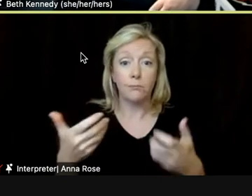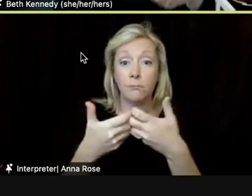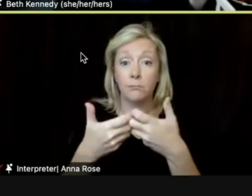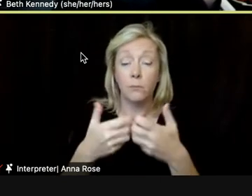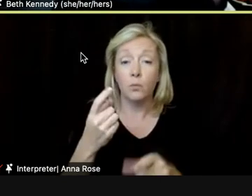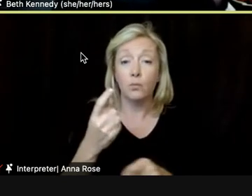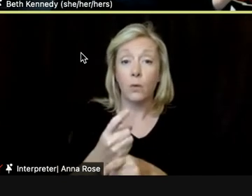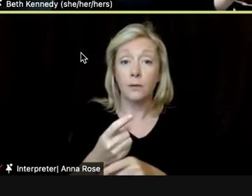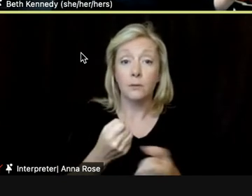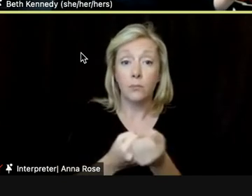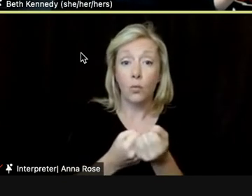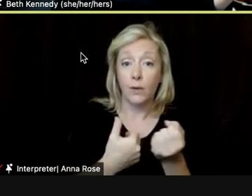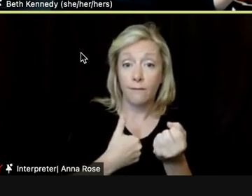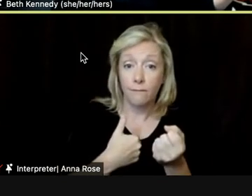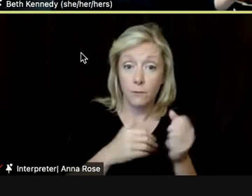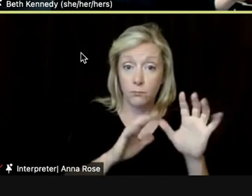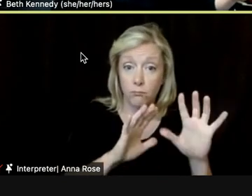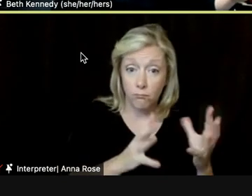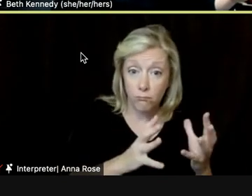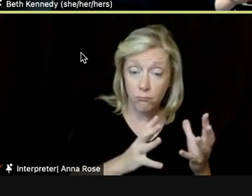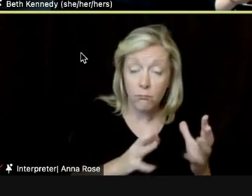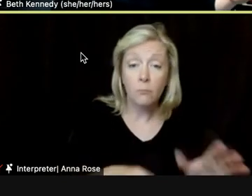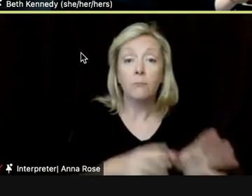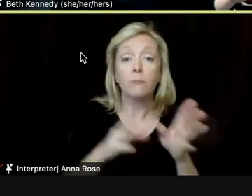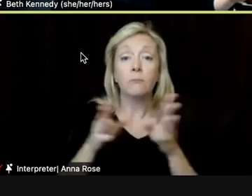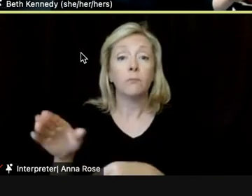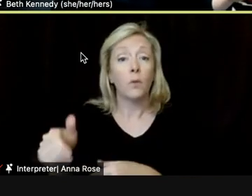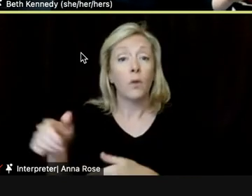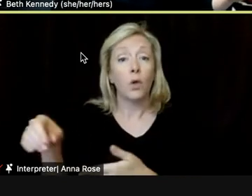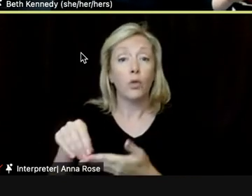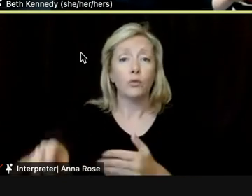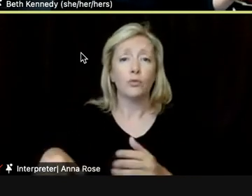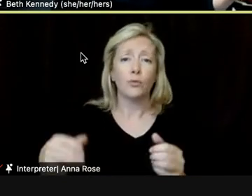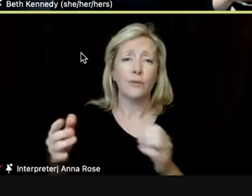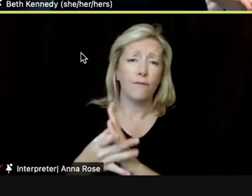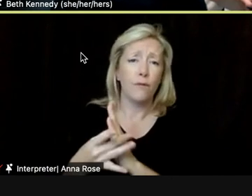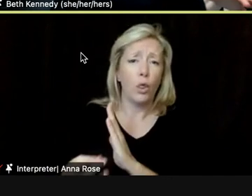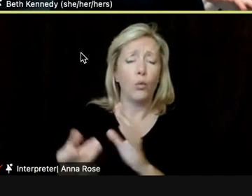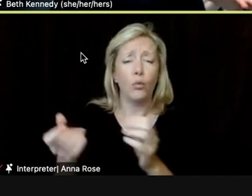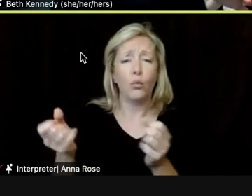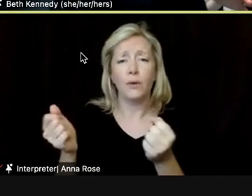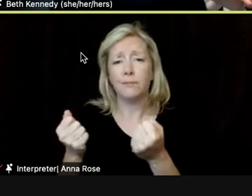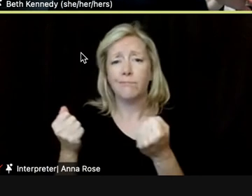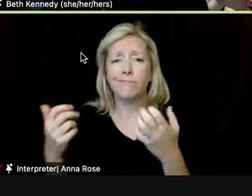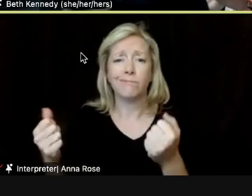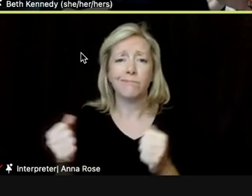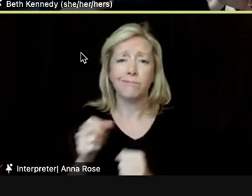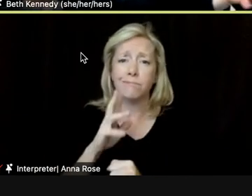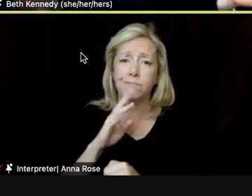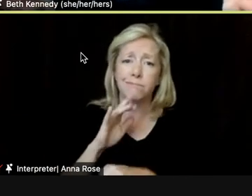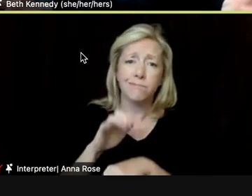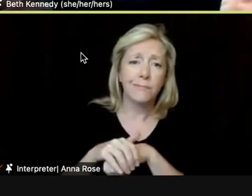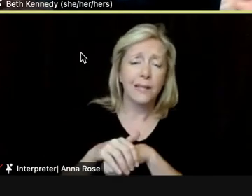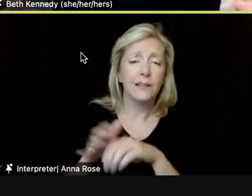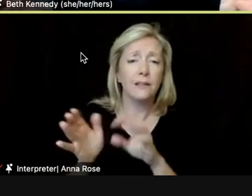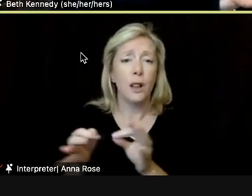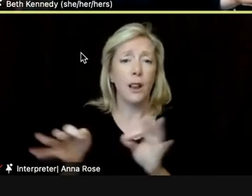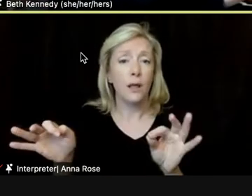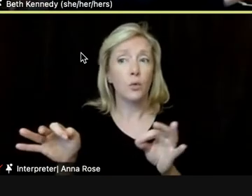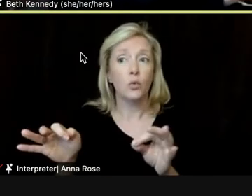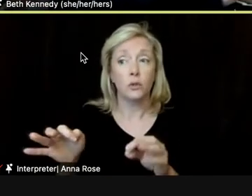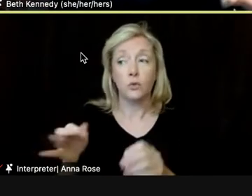accommodations. The person who is a fluent language communicator, what we're learning, well, we've